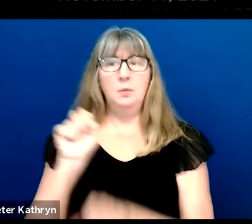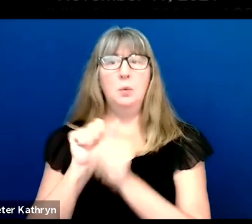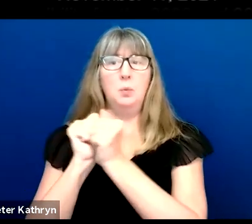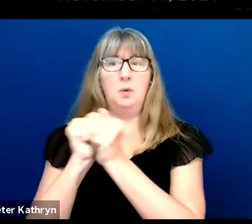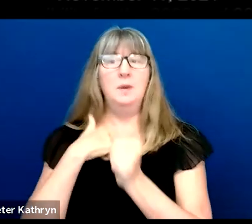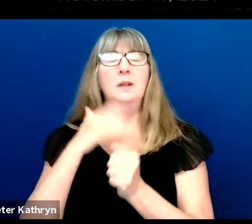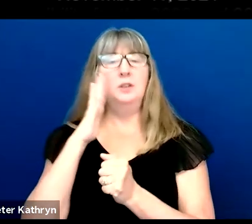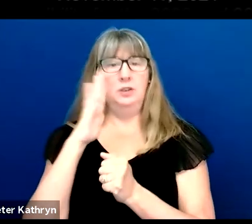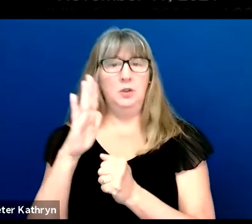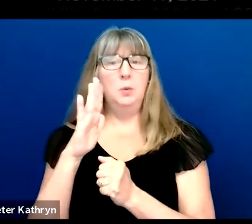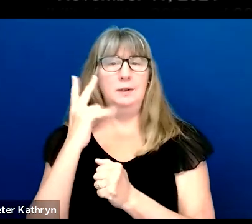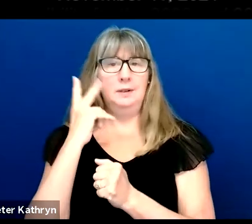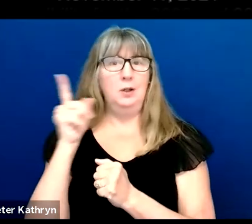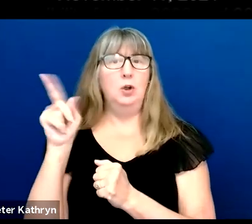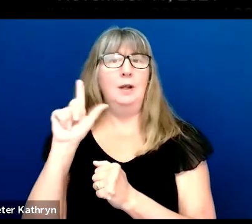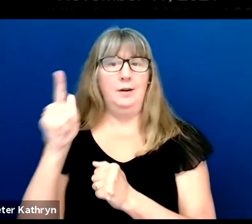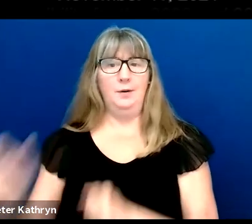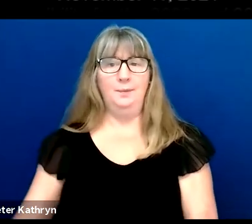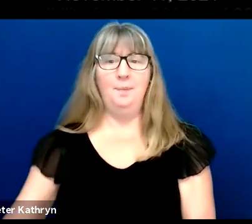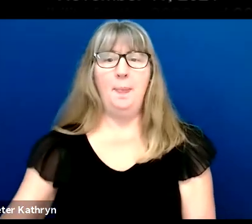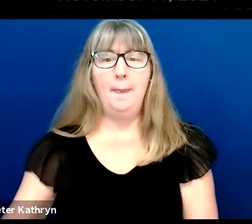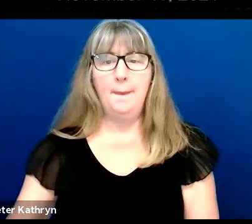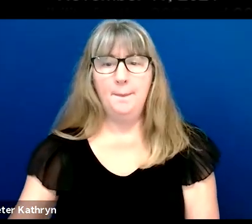appear later on.